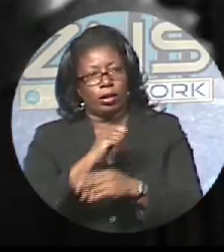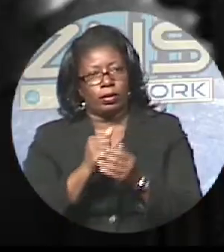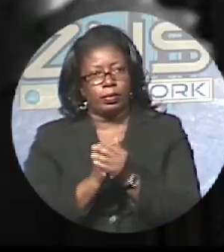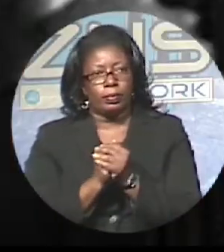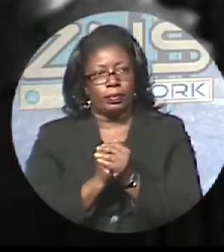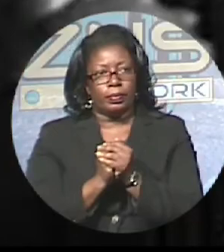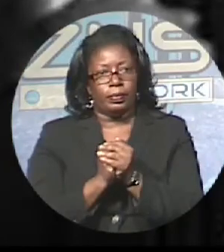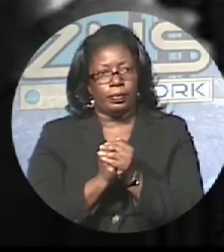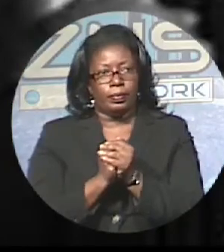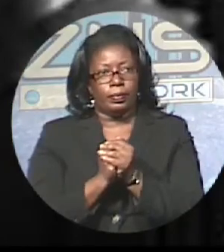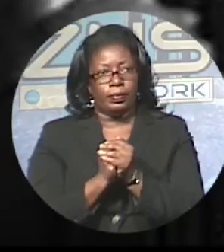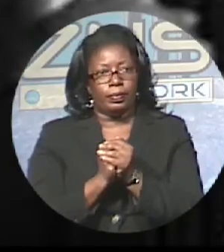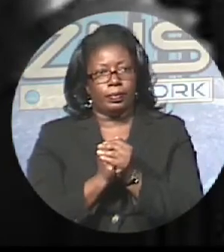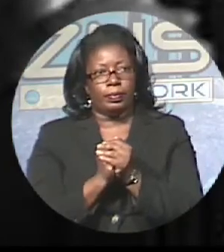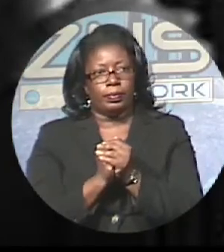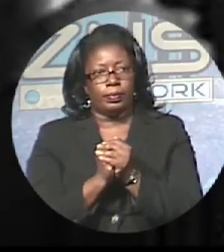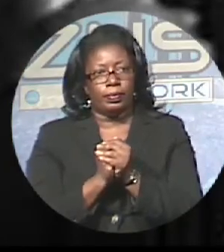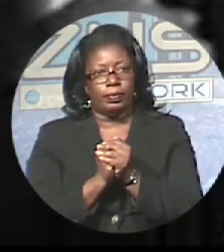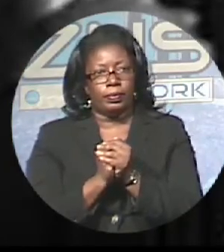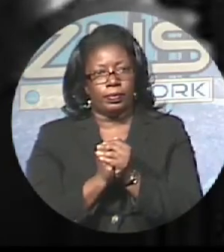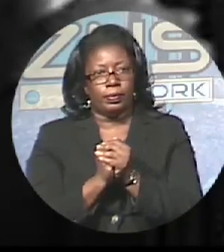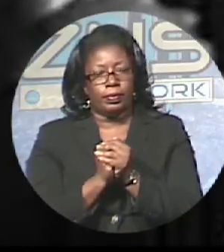ZNS Network News, I'm Cyan Thompson.